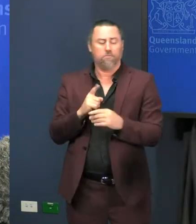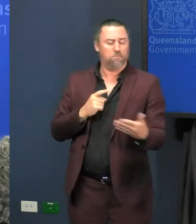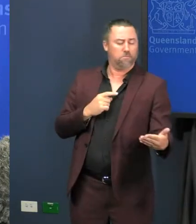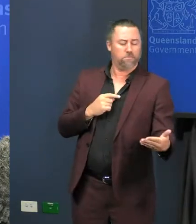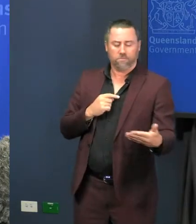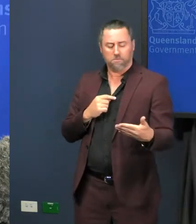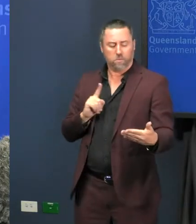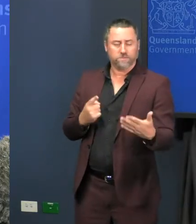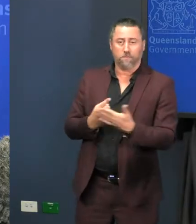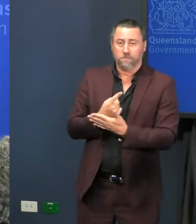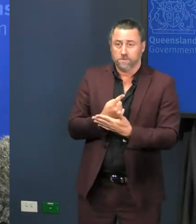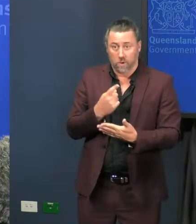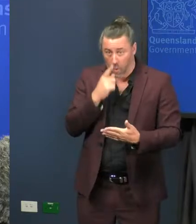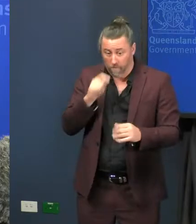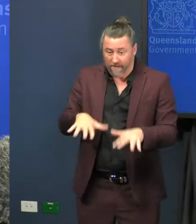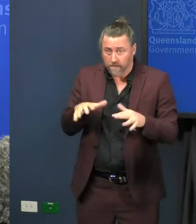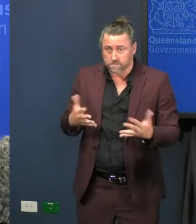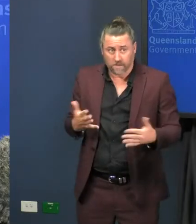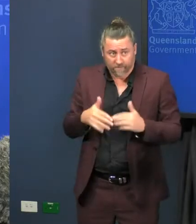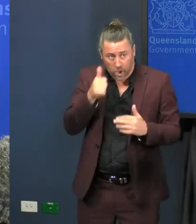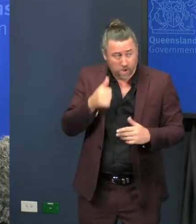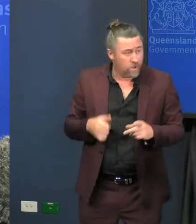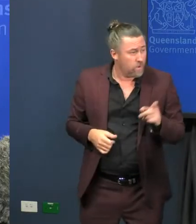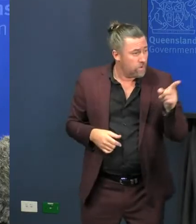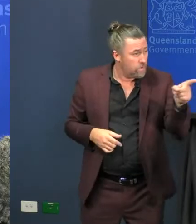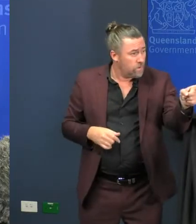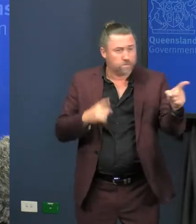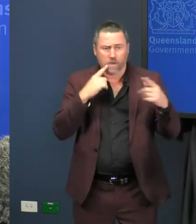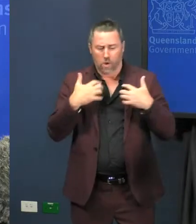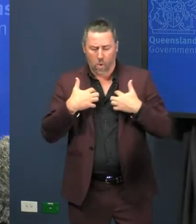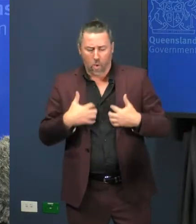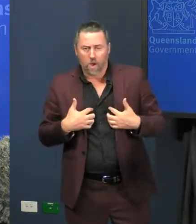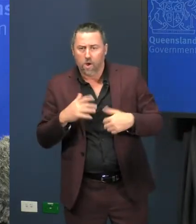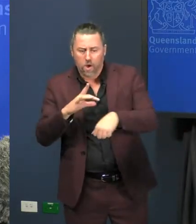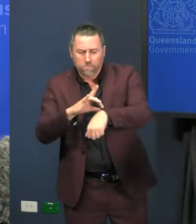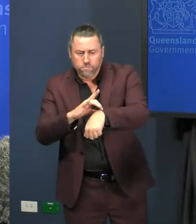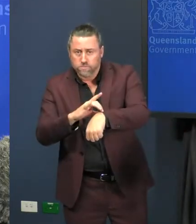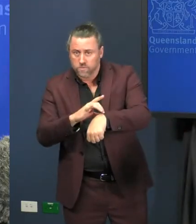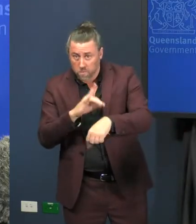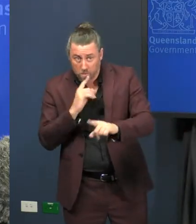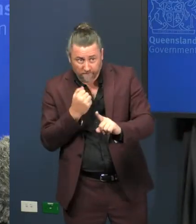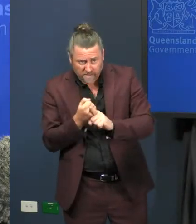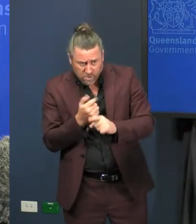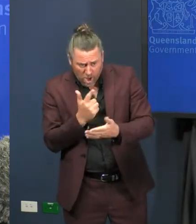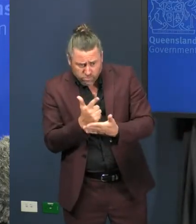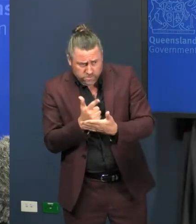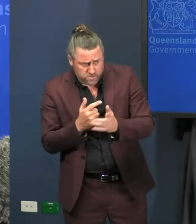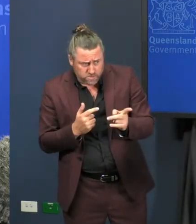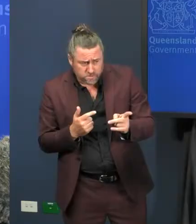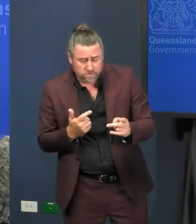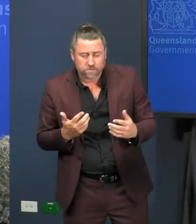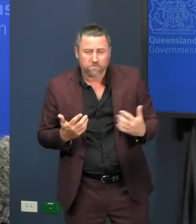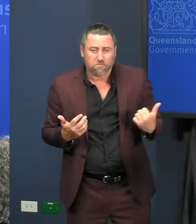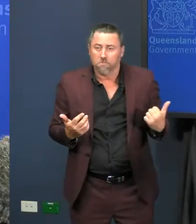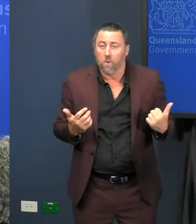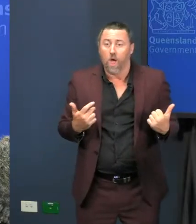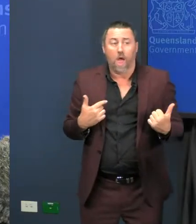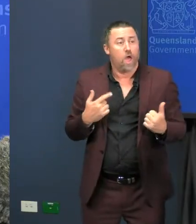We're expected to see a big impact to services like hospitals and stuff like that. We're certainly preparing it